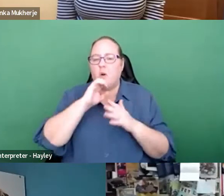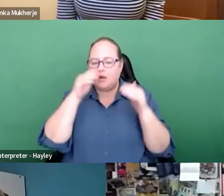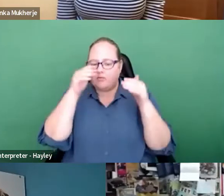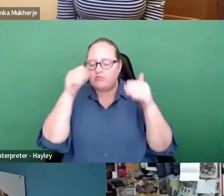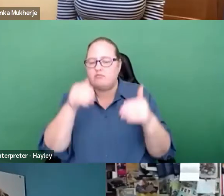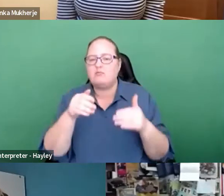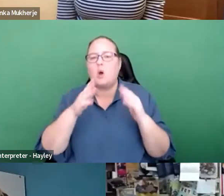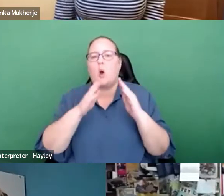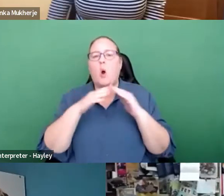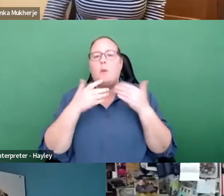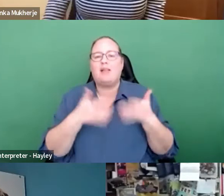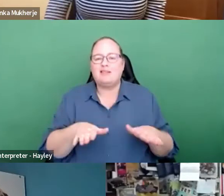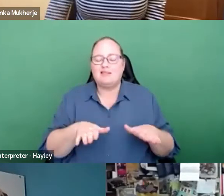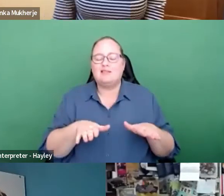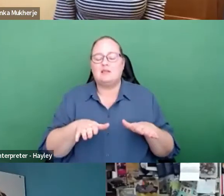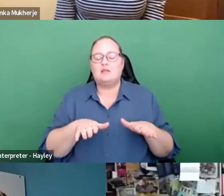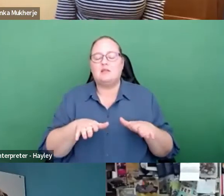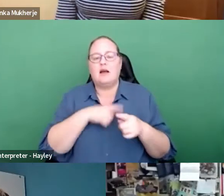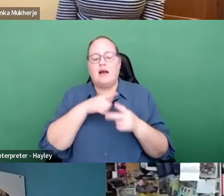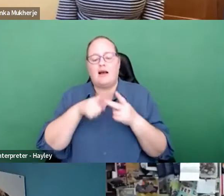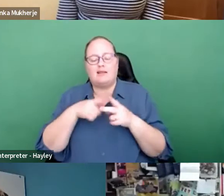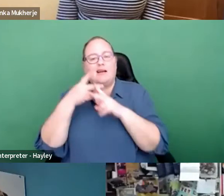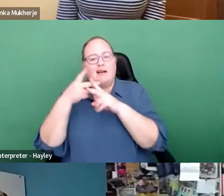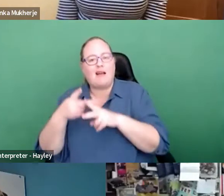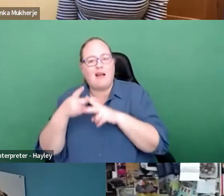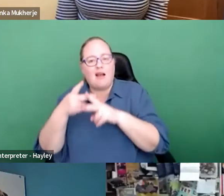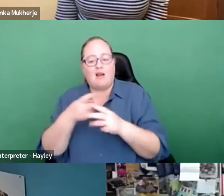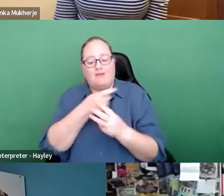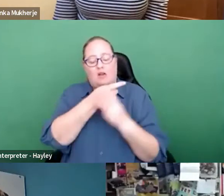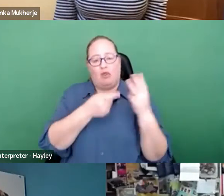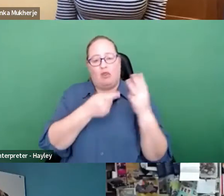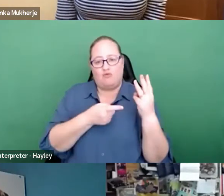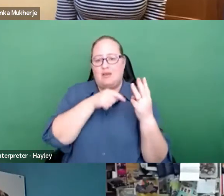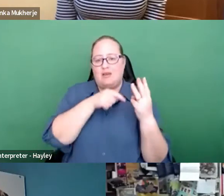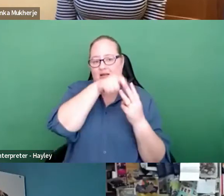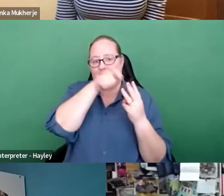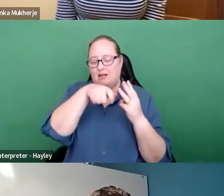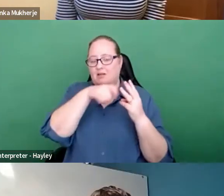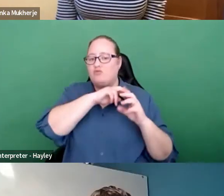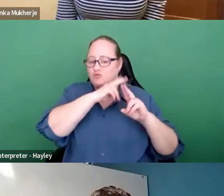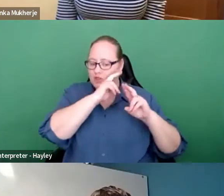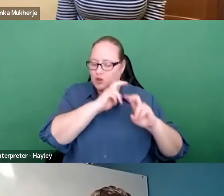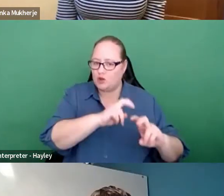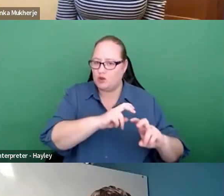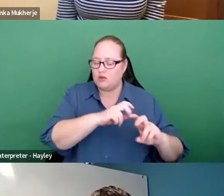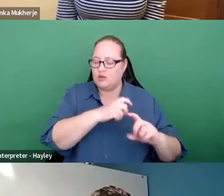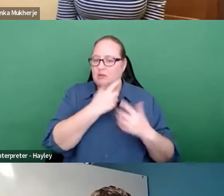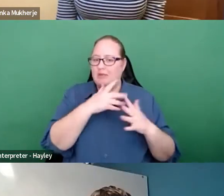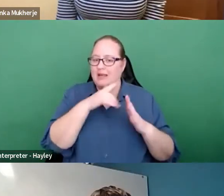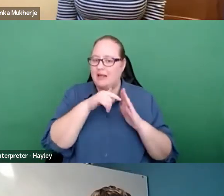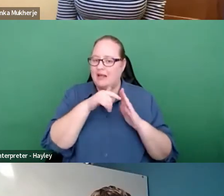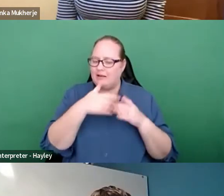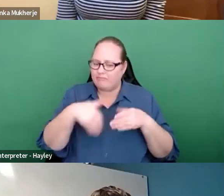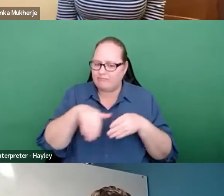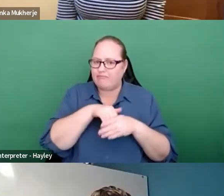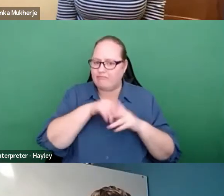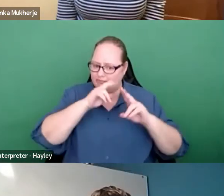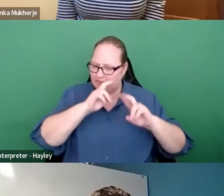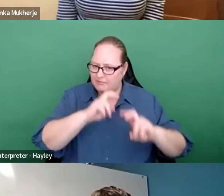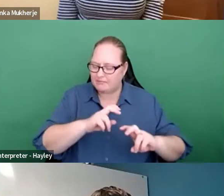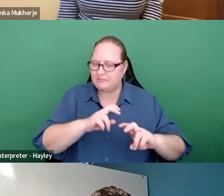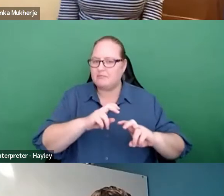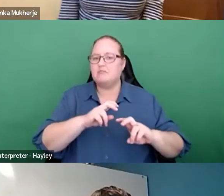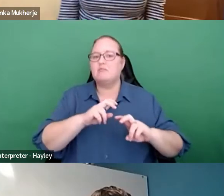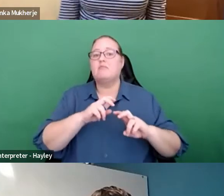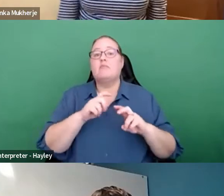three anthropologists who are fresh out of deep immersive fieldwork, not in some remote tribe on the other side of the world, but